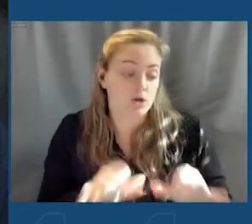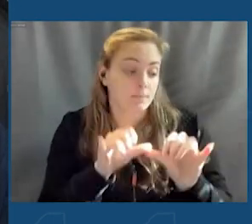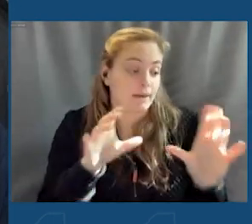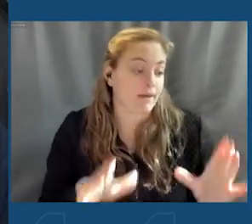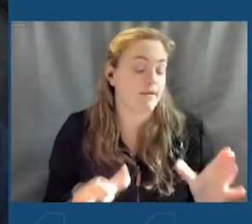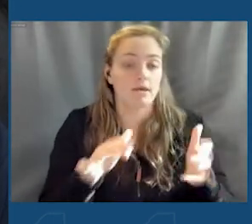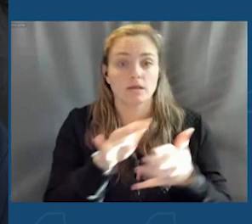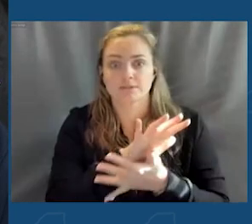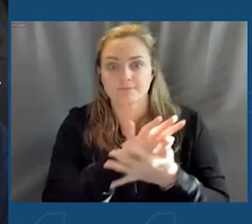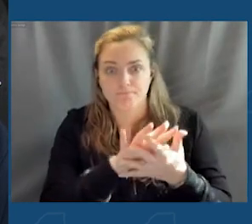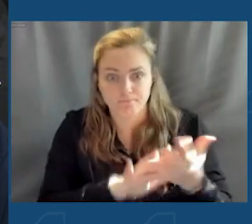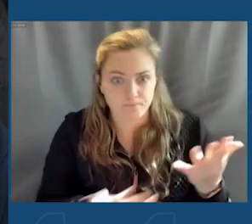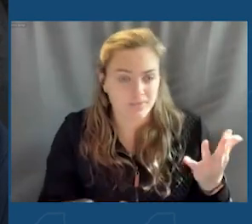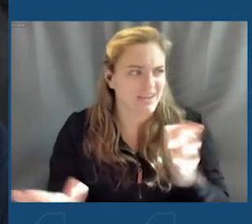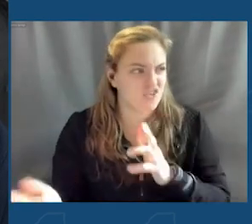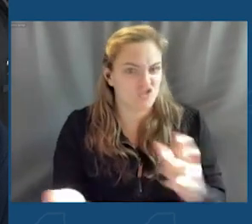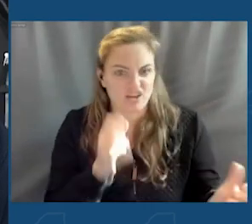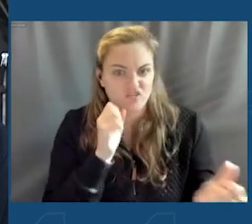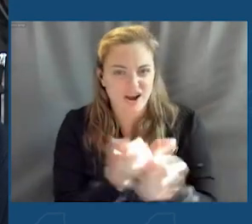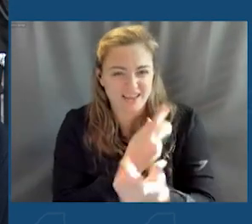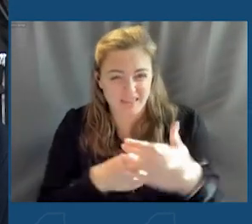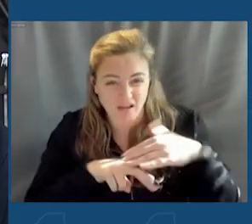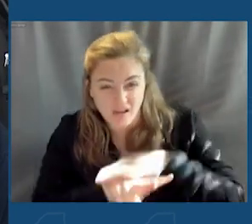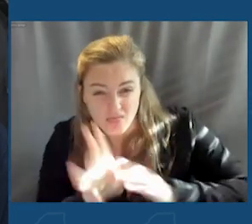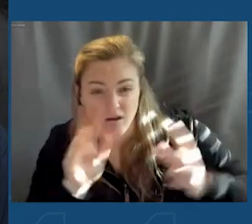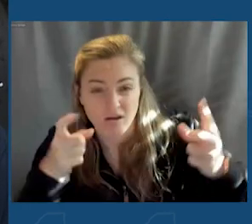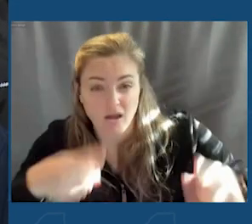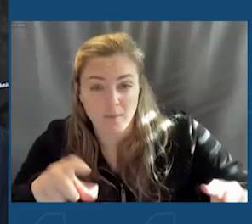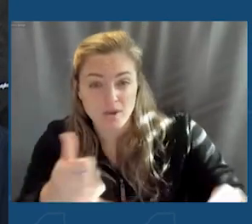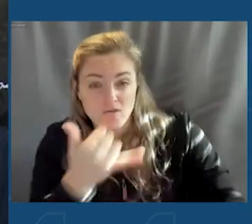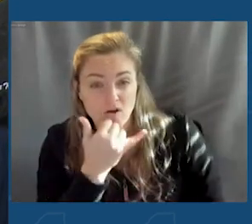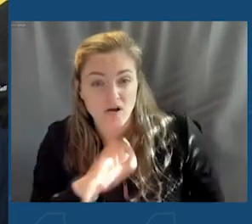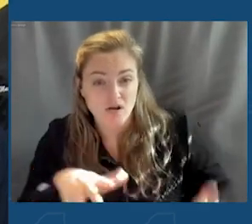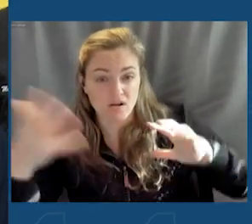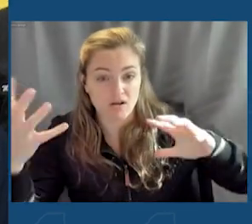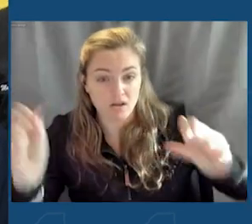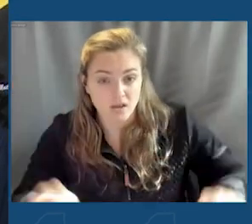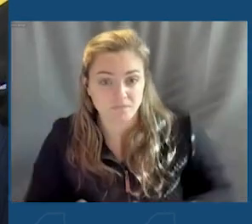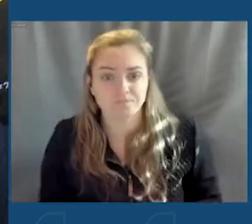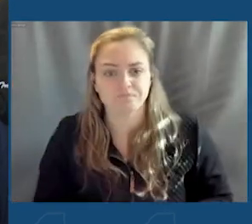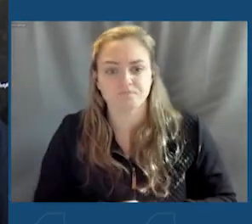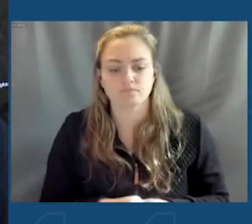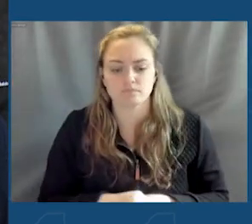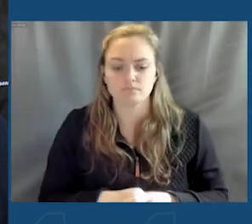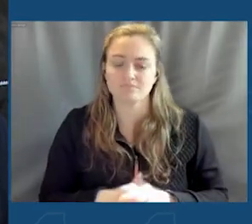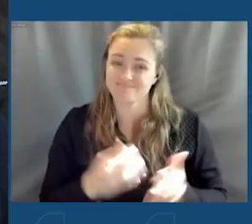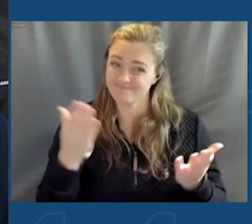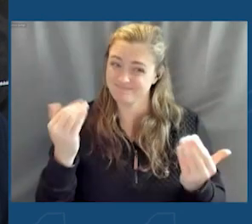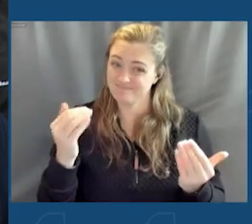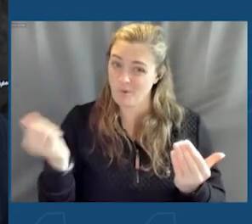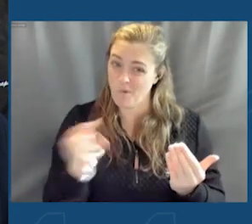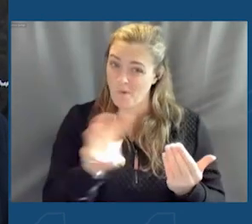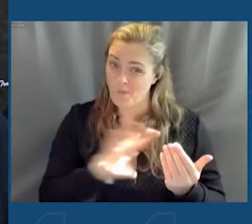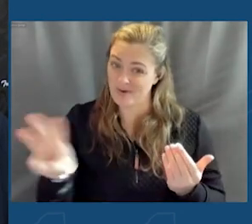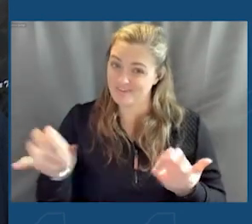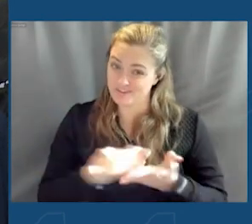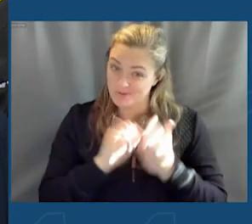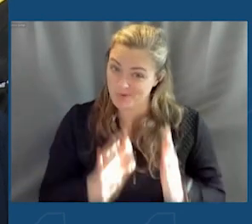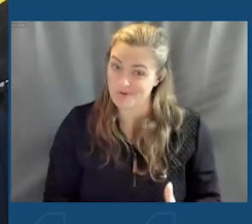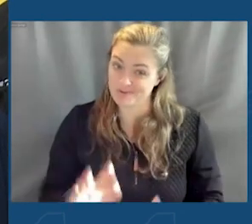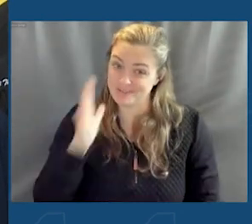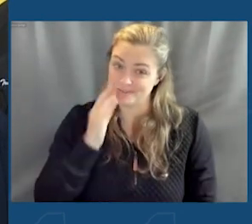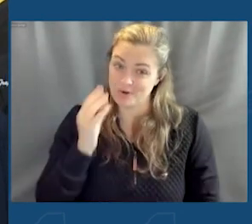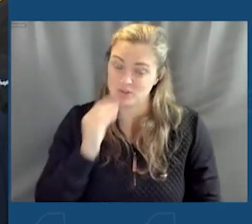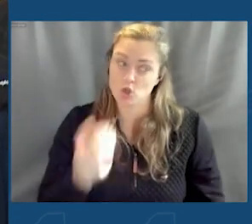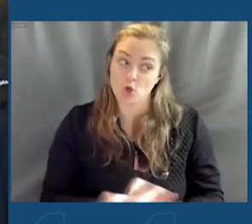anticipating anything that could go wrong. But we have no time to waste. I expect that all Western New Yorkers who are seasoned in this, and we have new people who've moved to